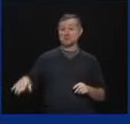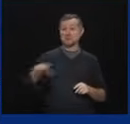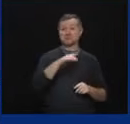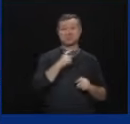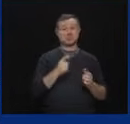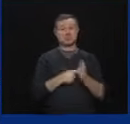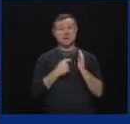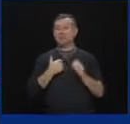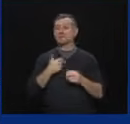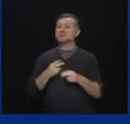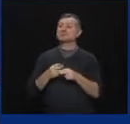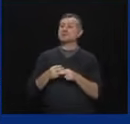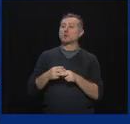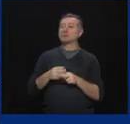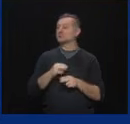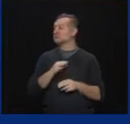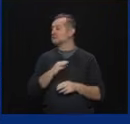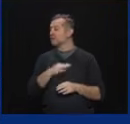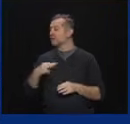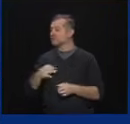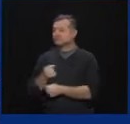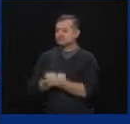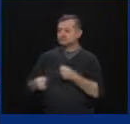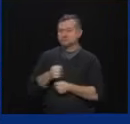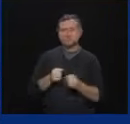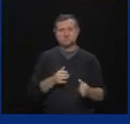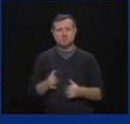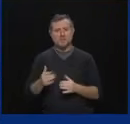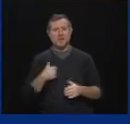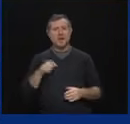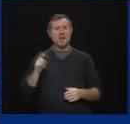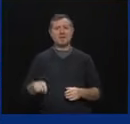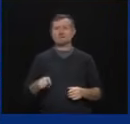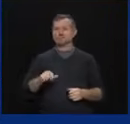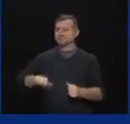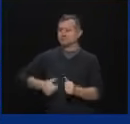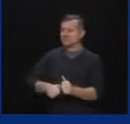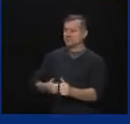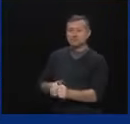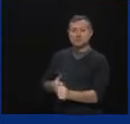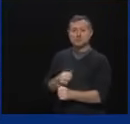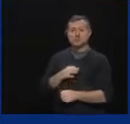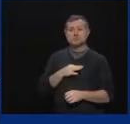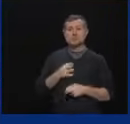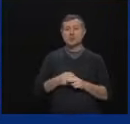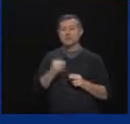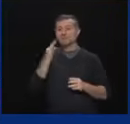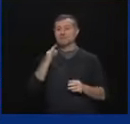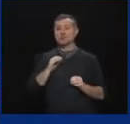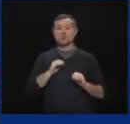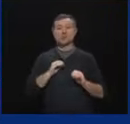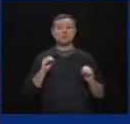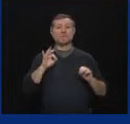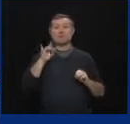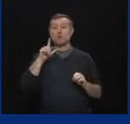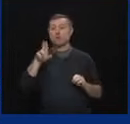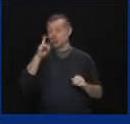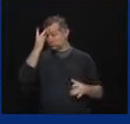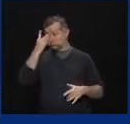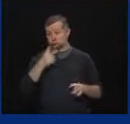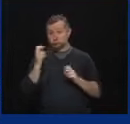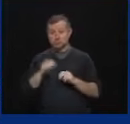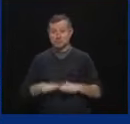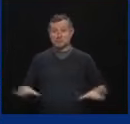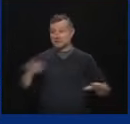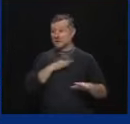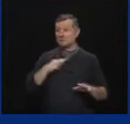anyhow. Hospitals are required to have a game plan. If they end up, you know, what if a mass flu hit a whole hospital and they had to have a staffing issue? They